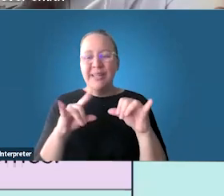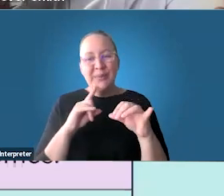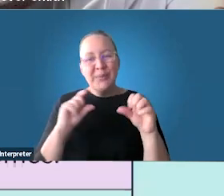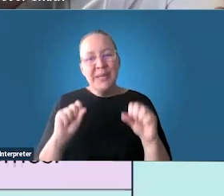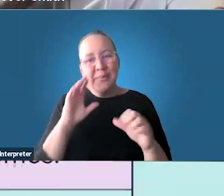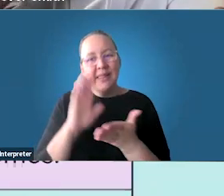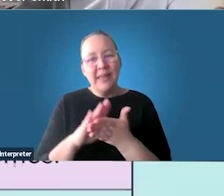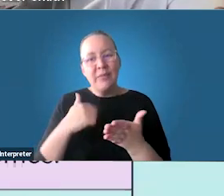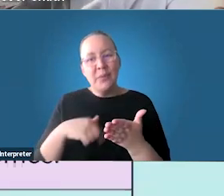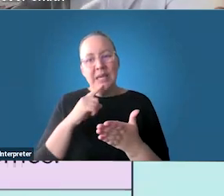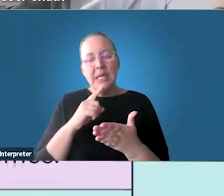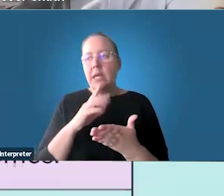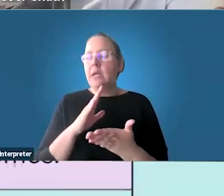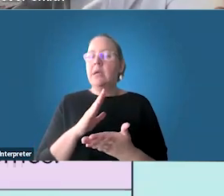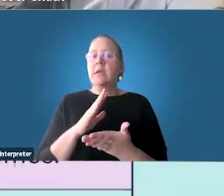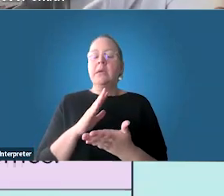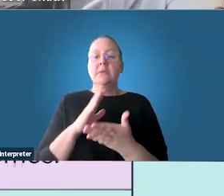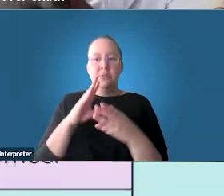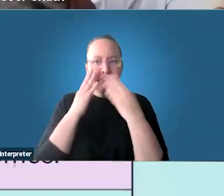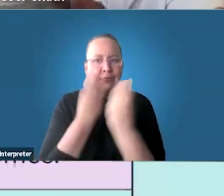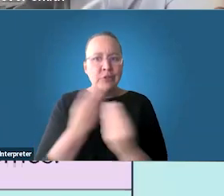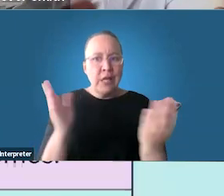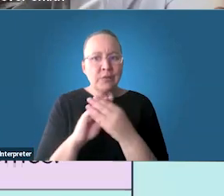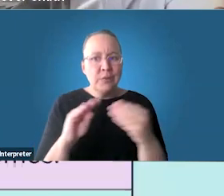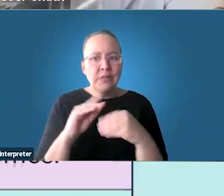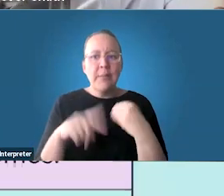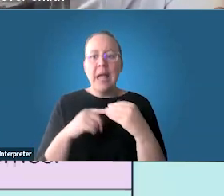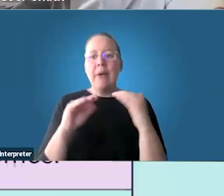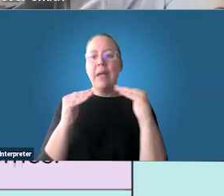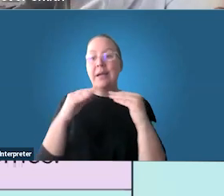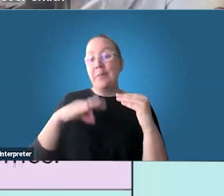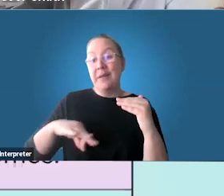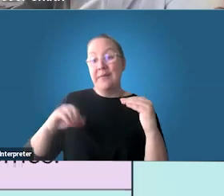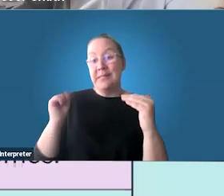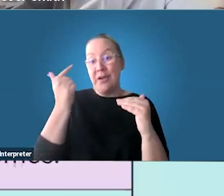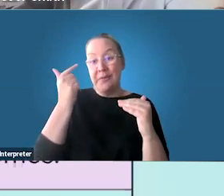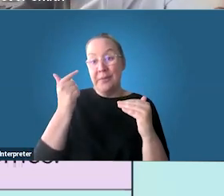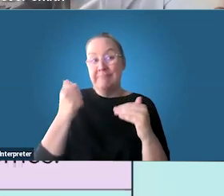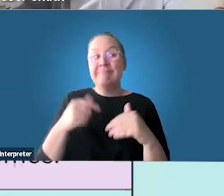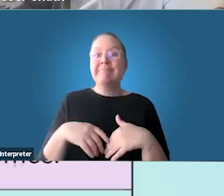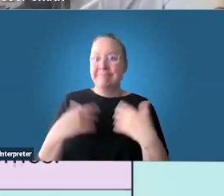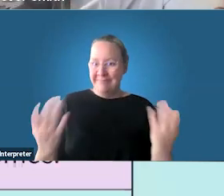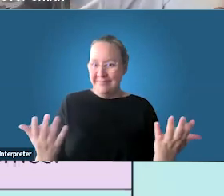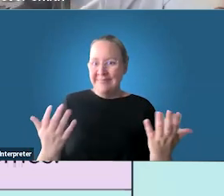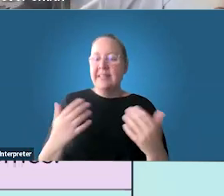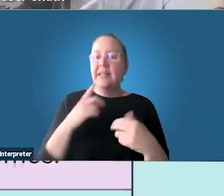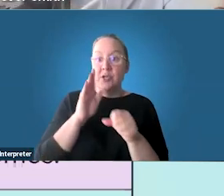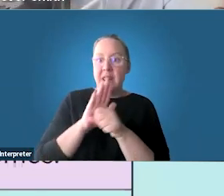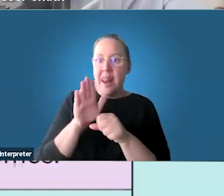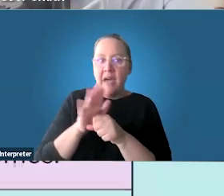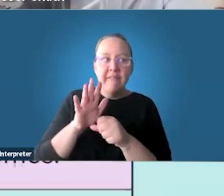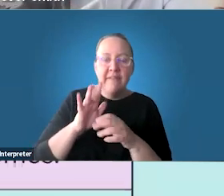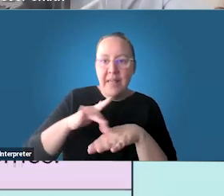we believe we can disrupt this by telling stories that show how equity benefits everyone, how there is abundance, and